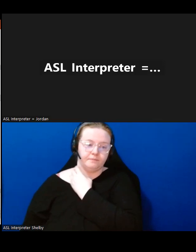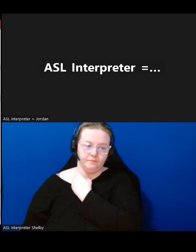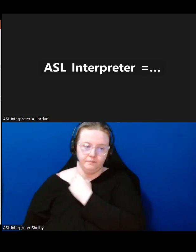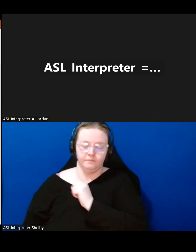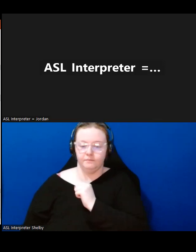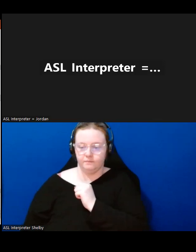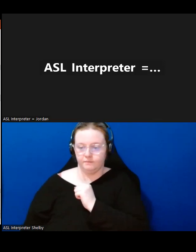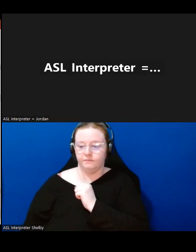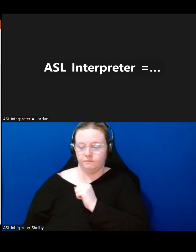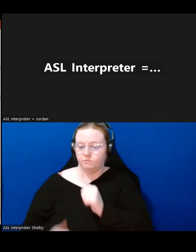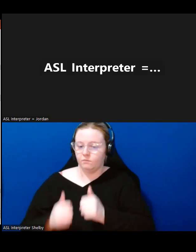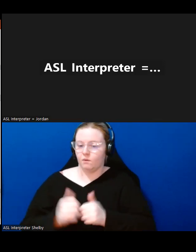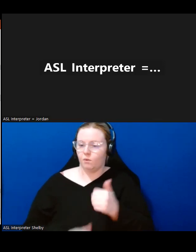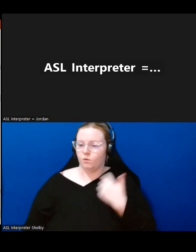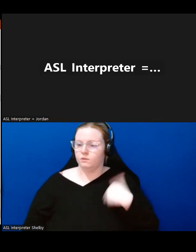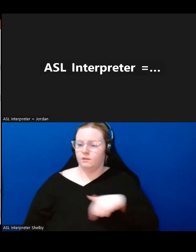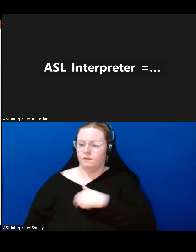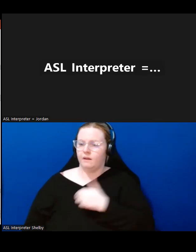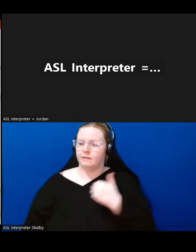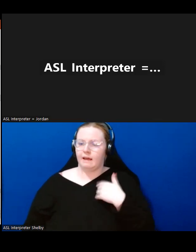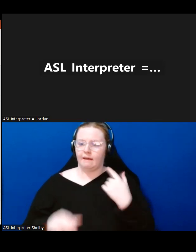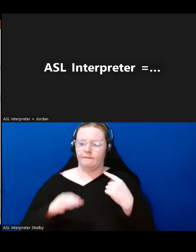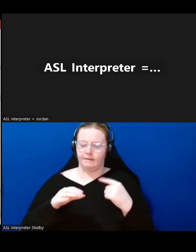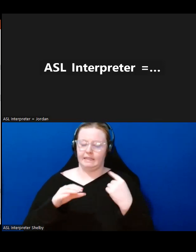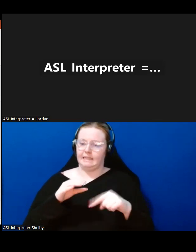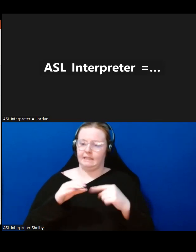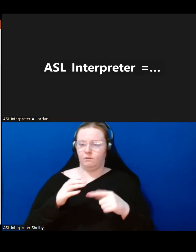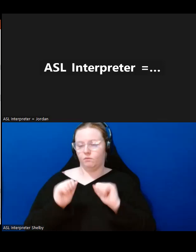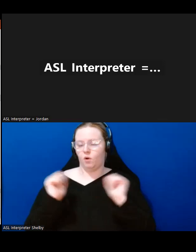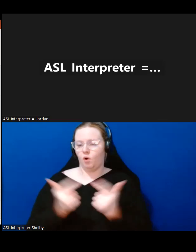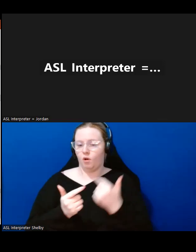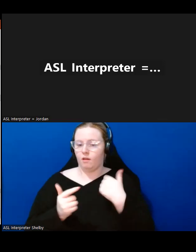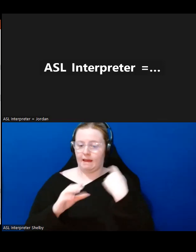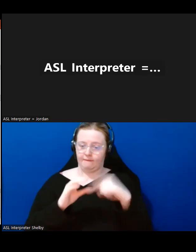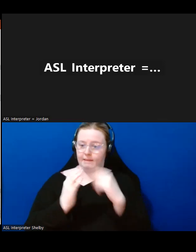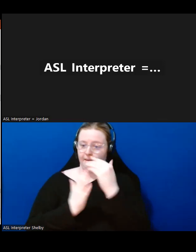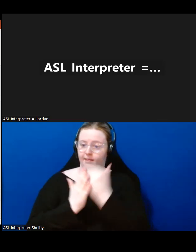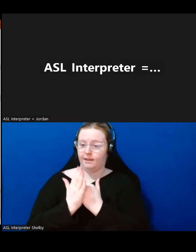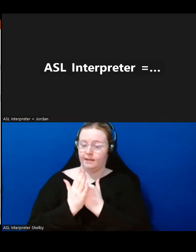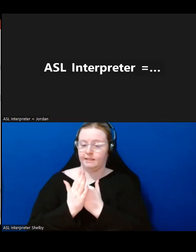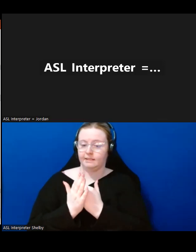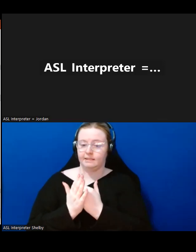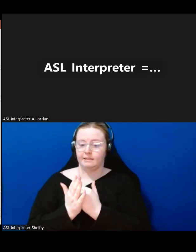Most of us have email distribution. Well, we all have email distribution lists and newsletters,